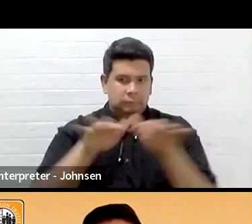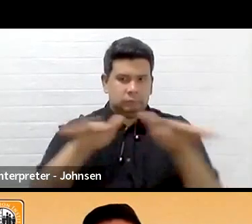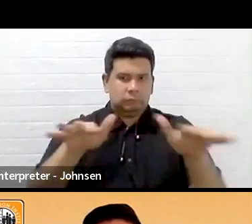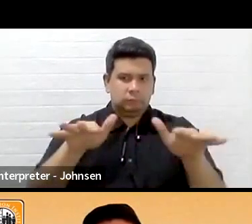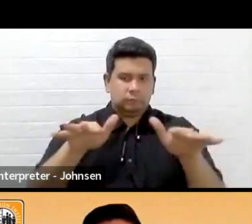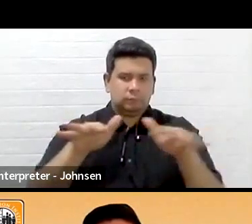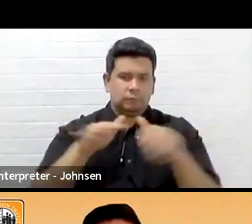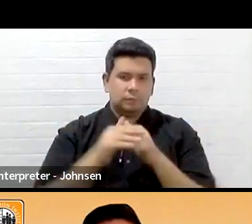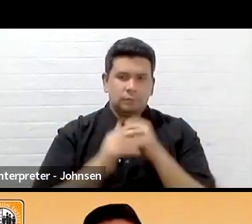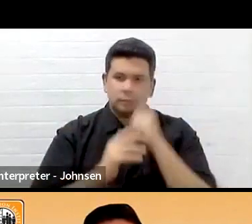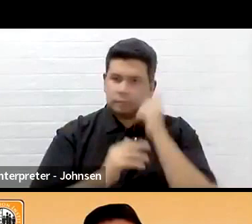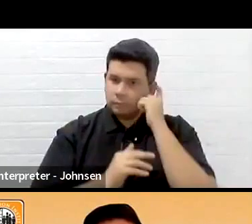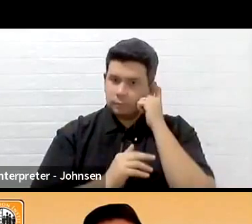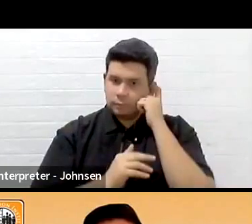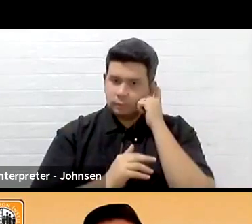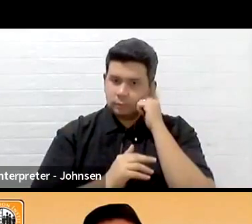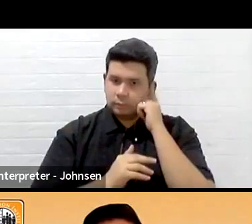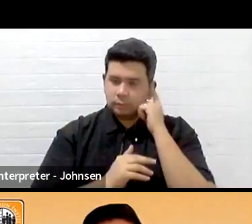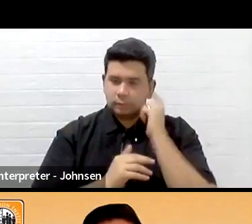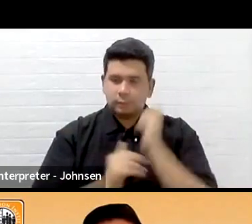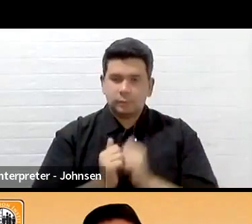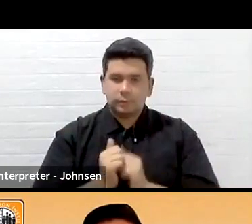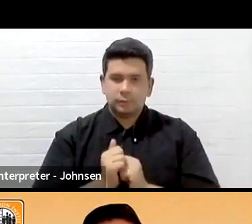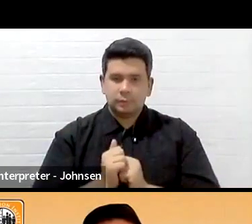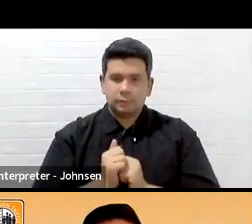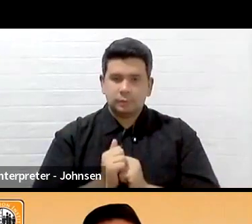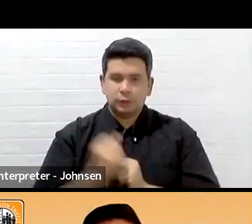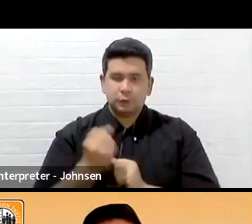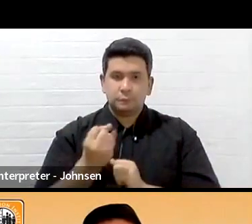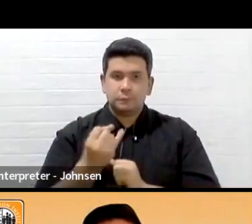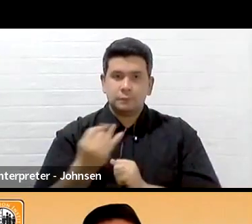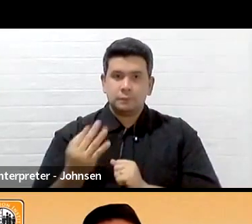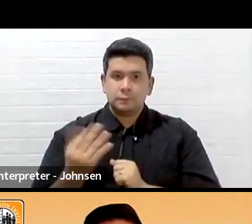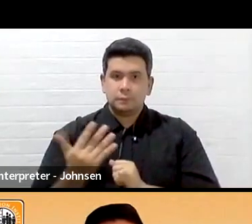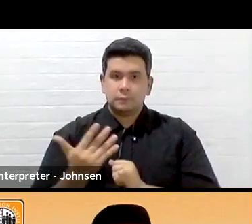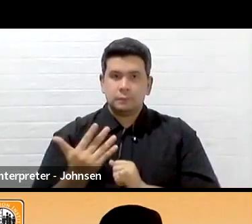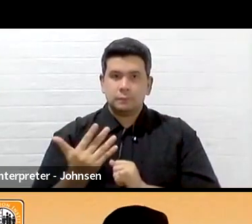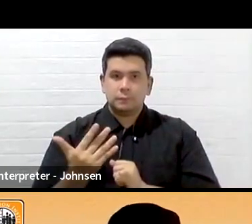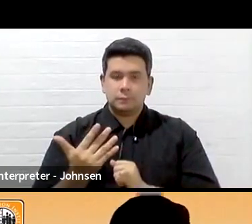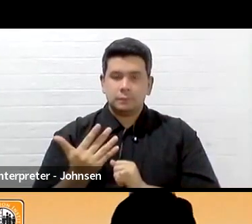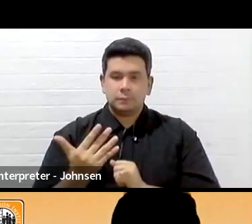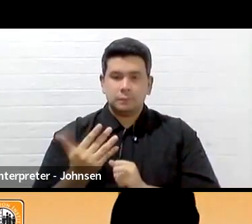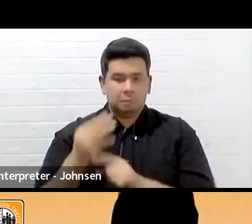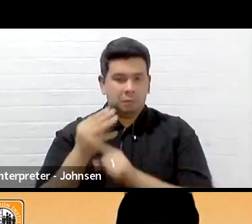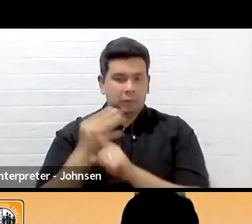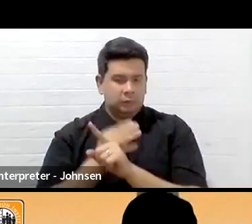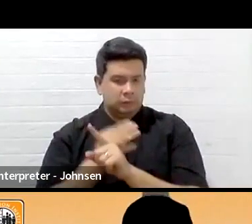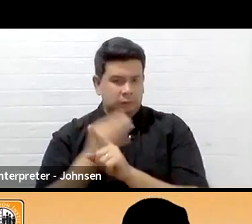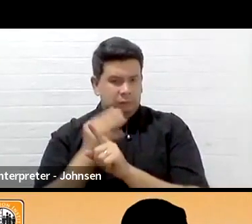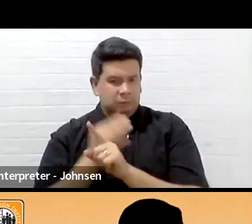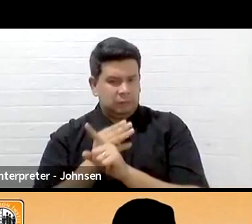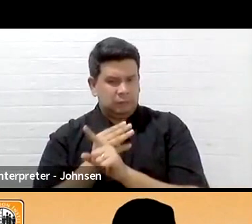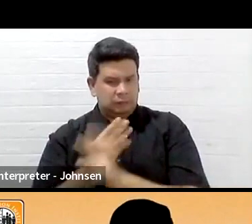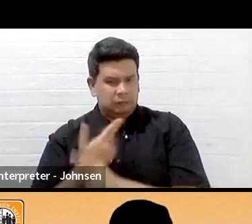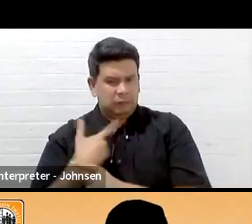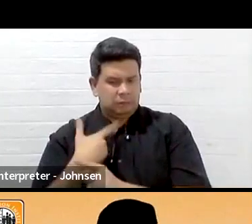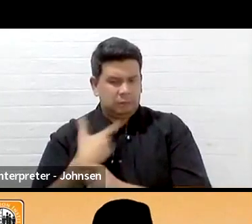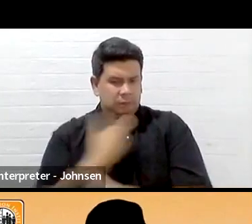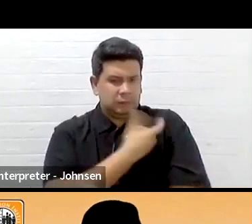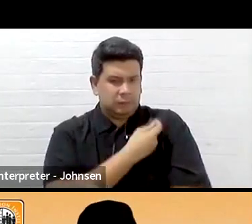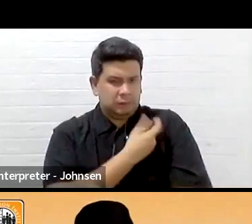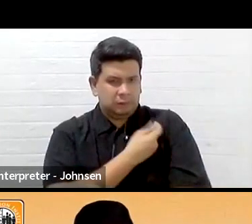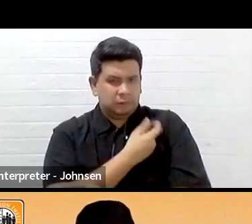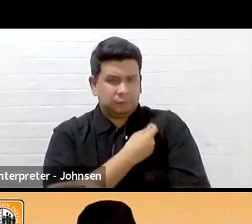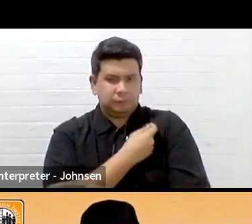And if you track probably the number of vaccinations in March, which are only a few 100,000